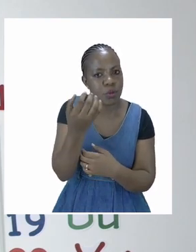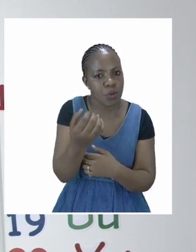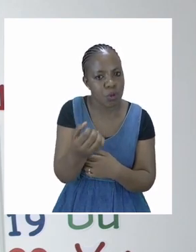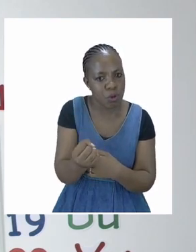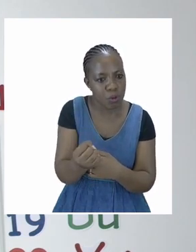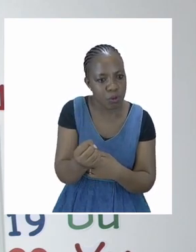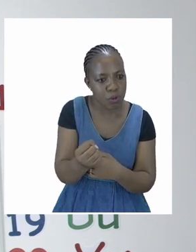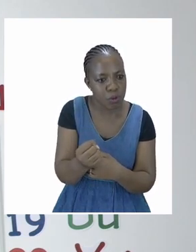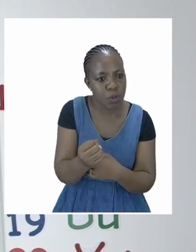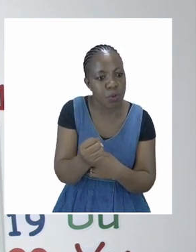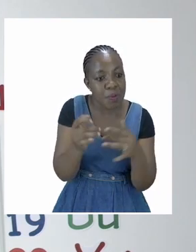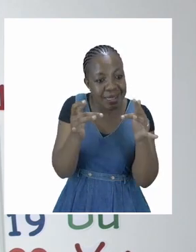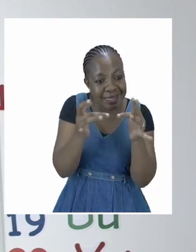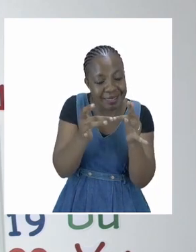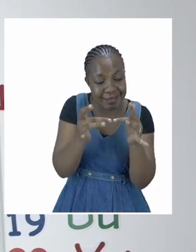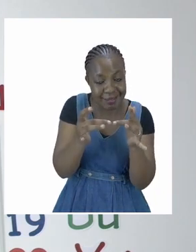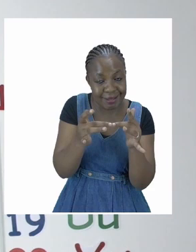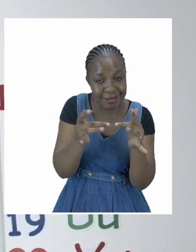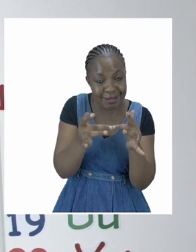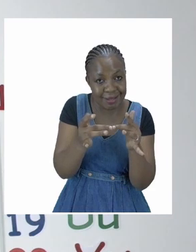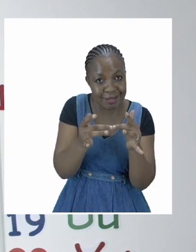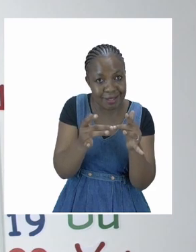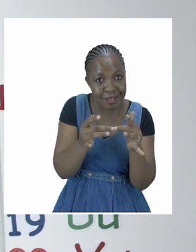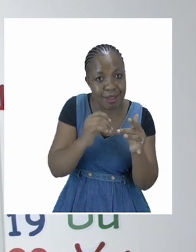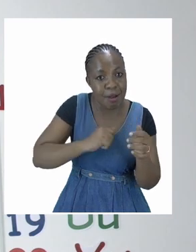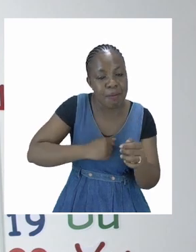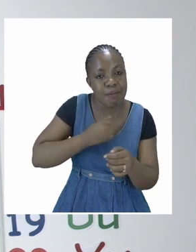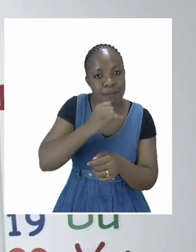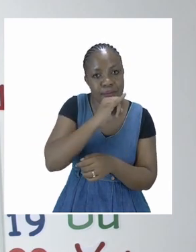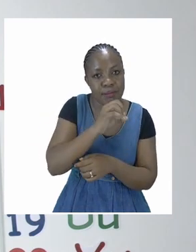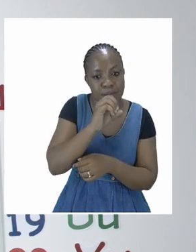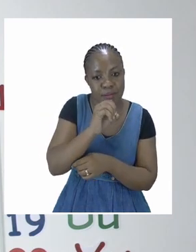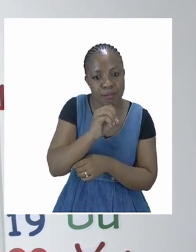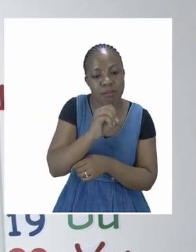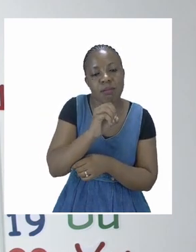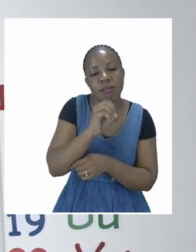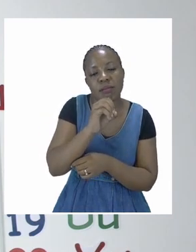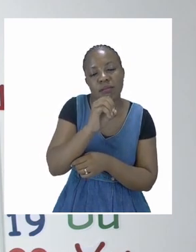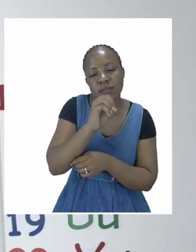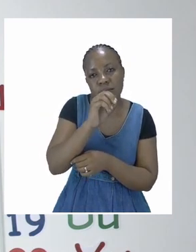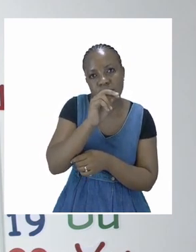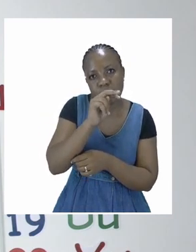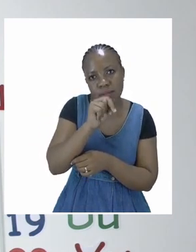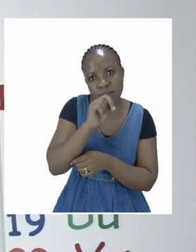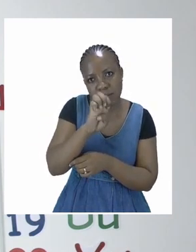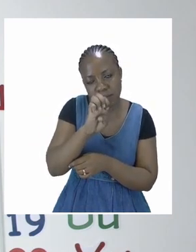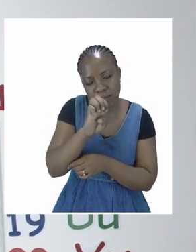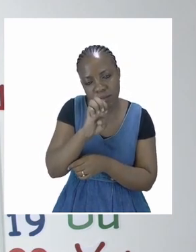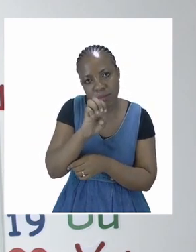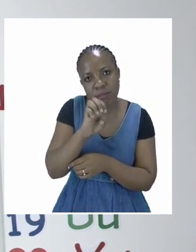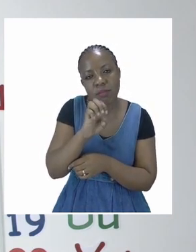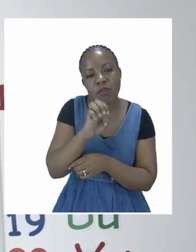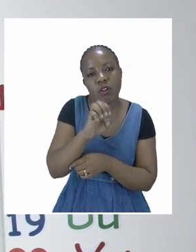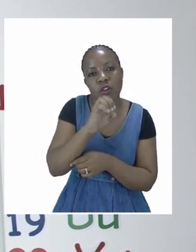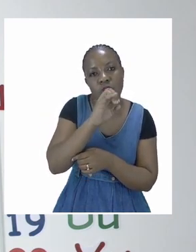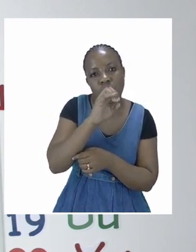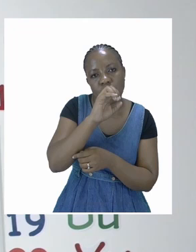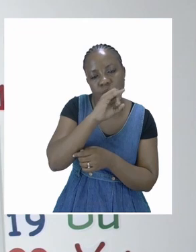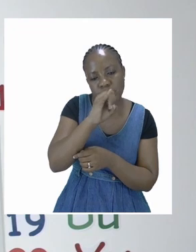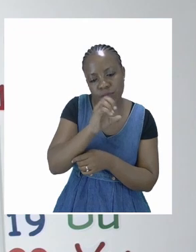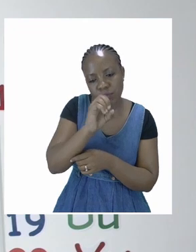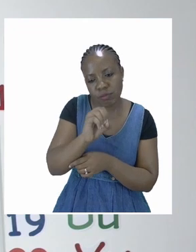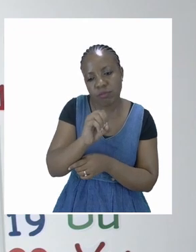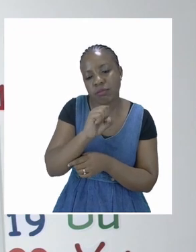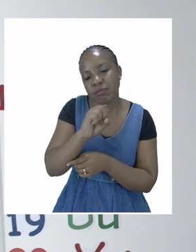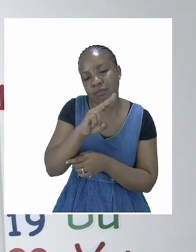our online platforms, MyZone and Zoshi Facebook pages, and in addition,